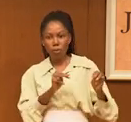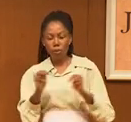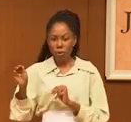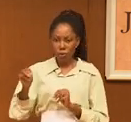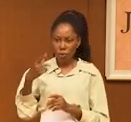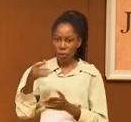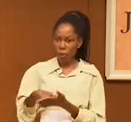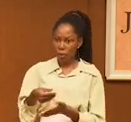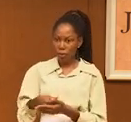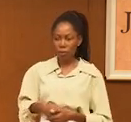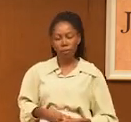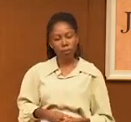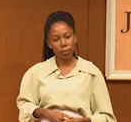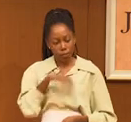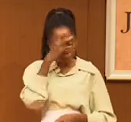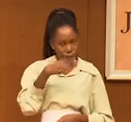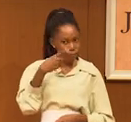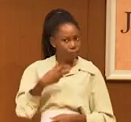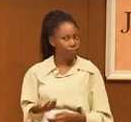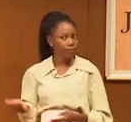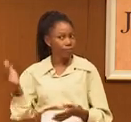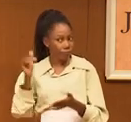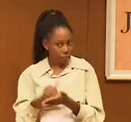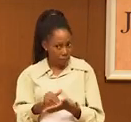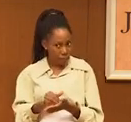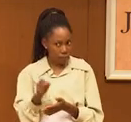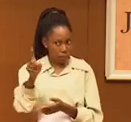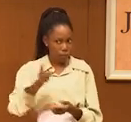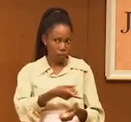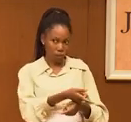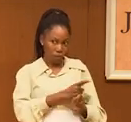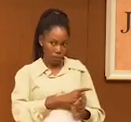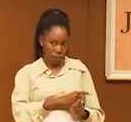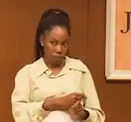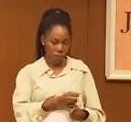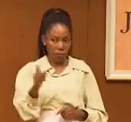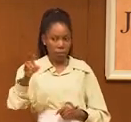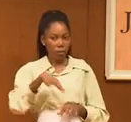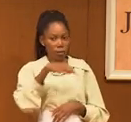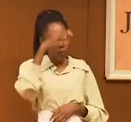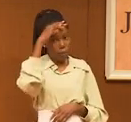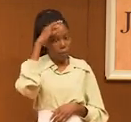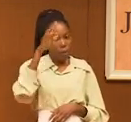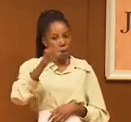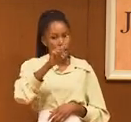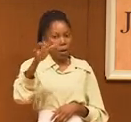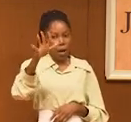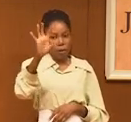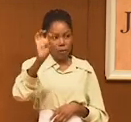help him with some money, which I did. I gave him 140,000